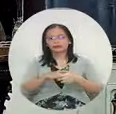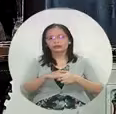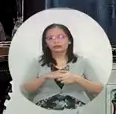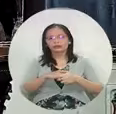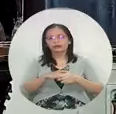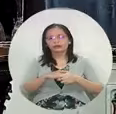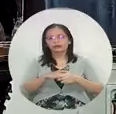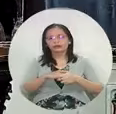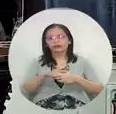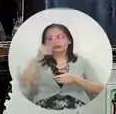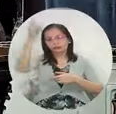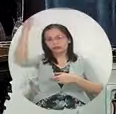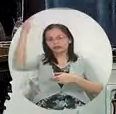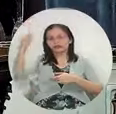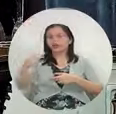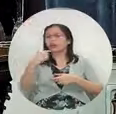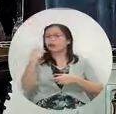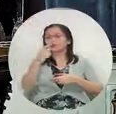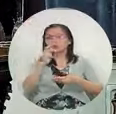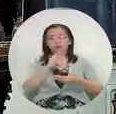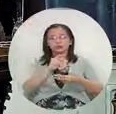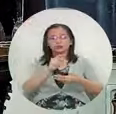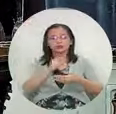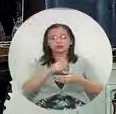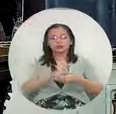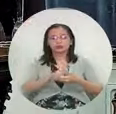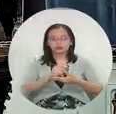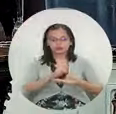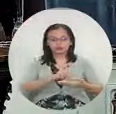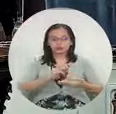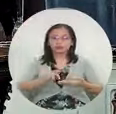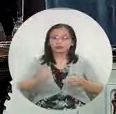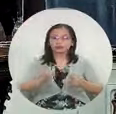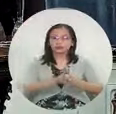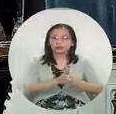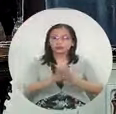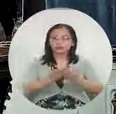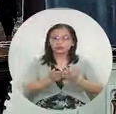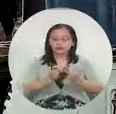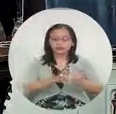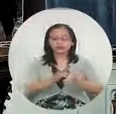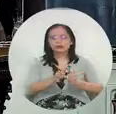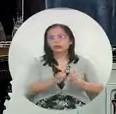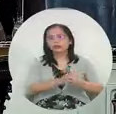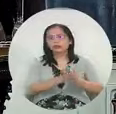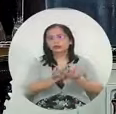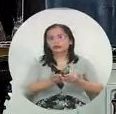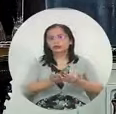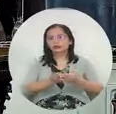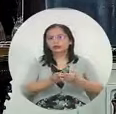And the God that wrote this book is going to comfort you all the time and be with you.